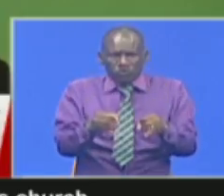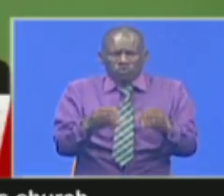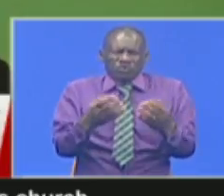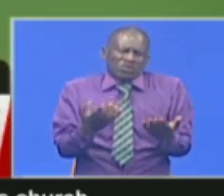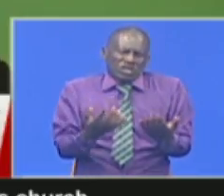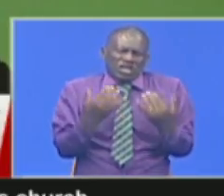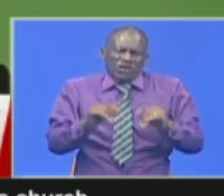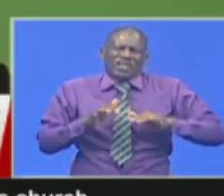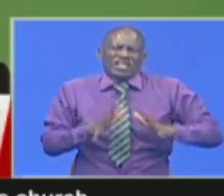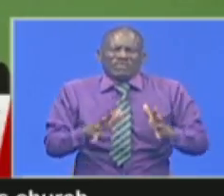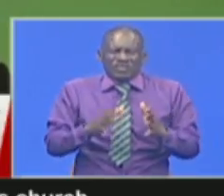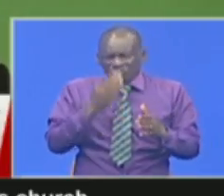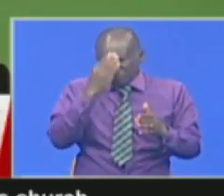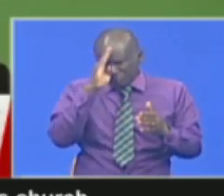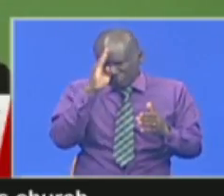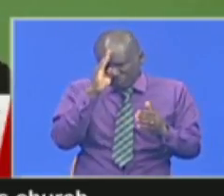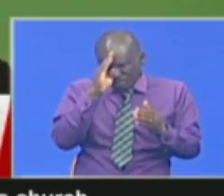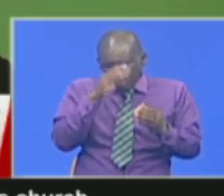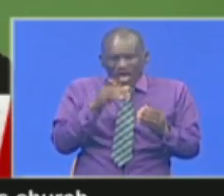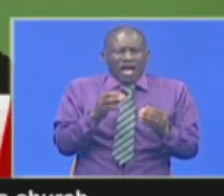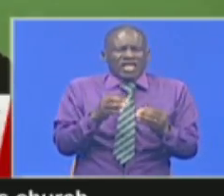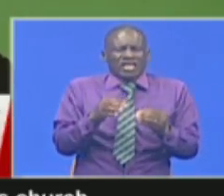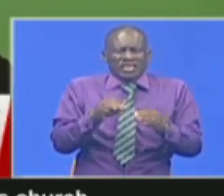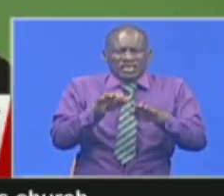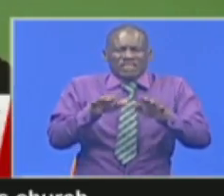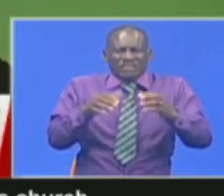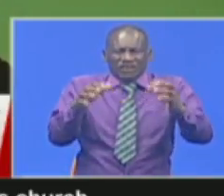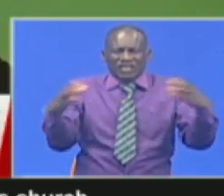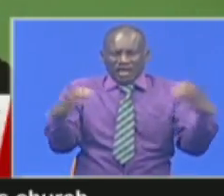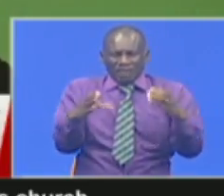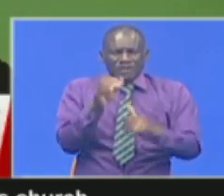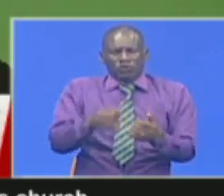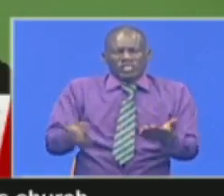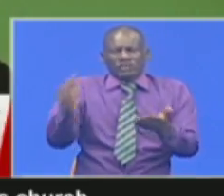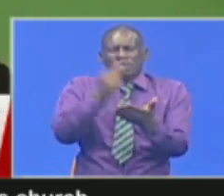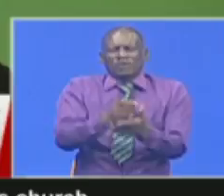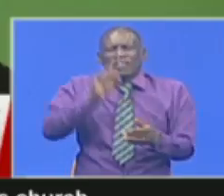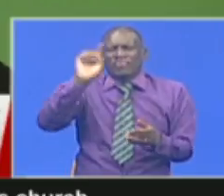the livelihood of thousands of families and